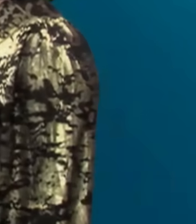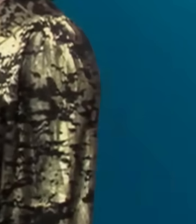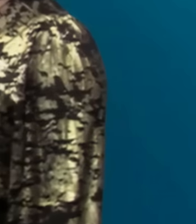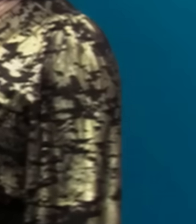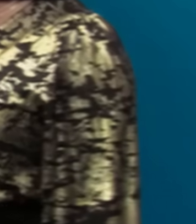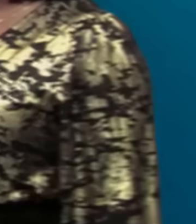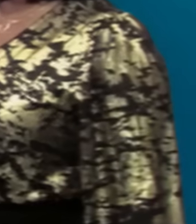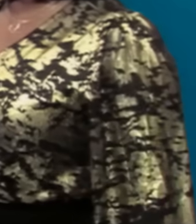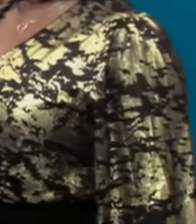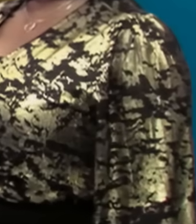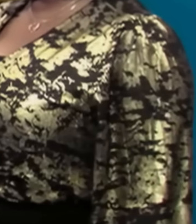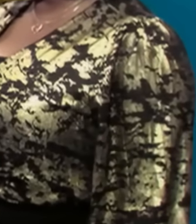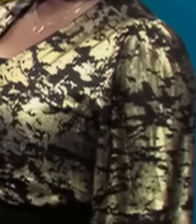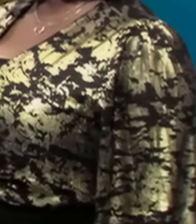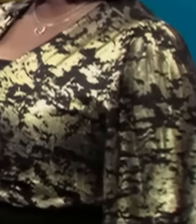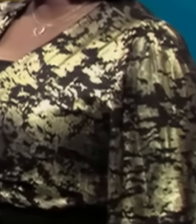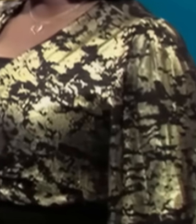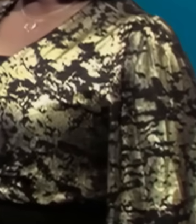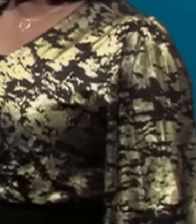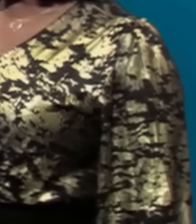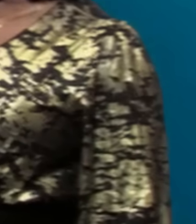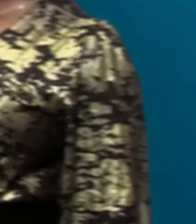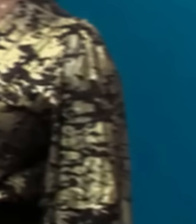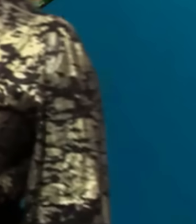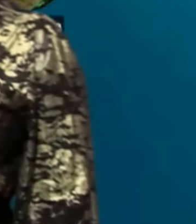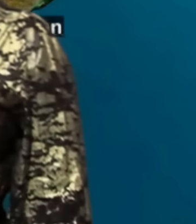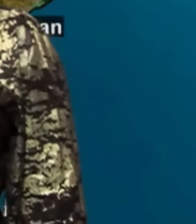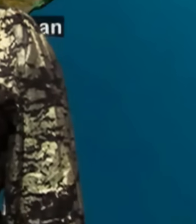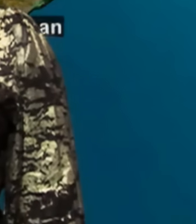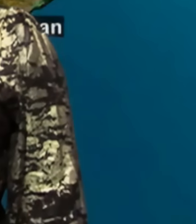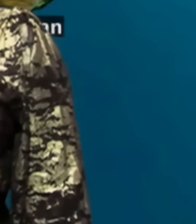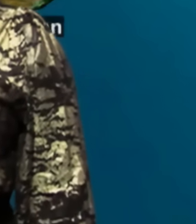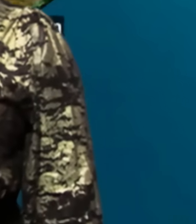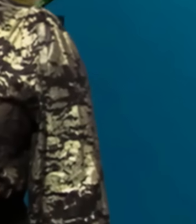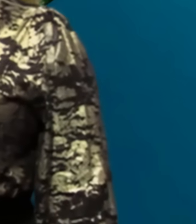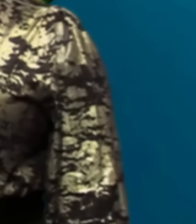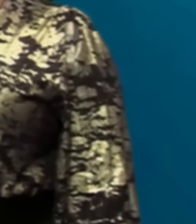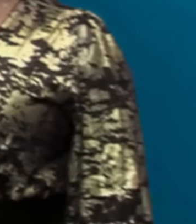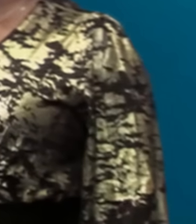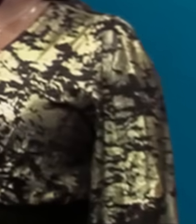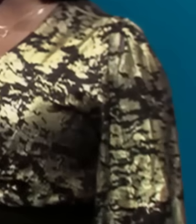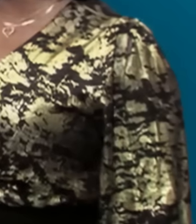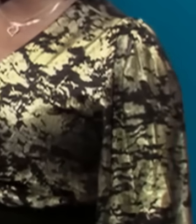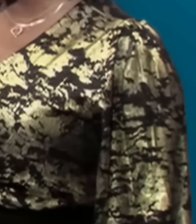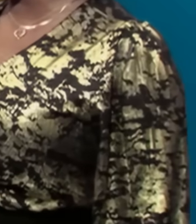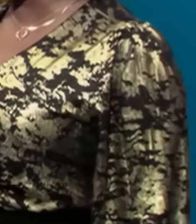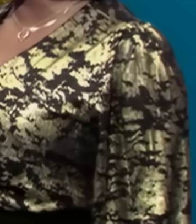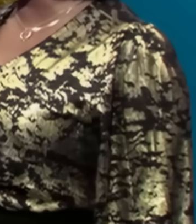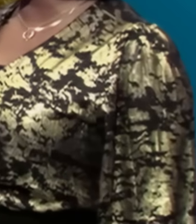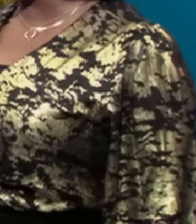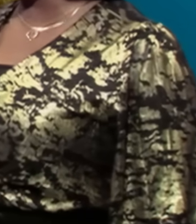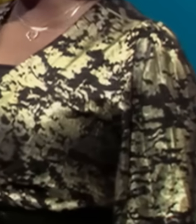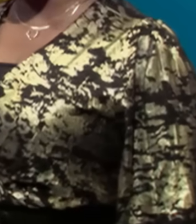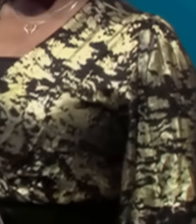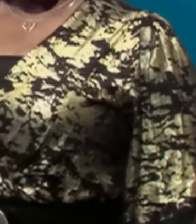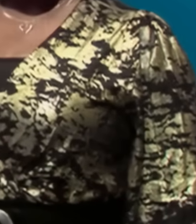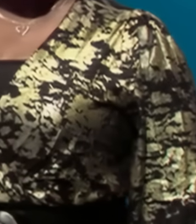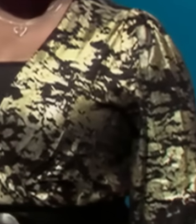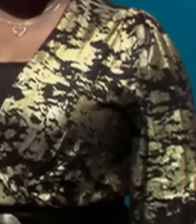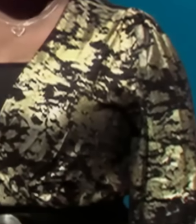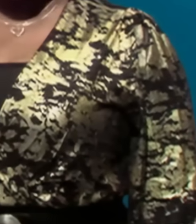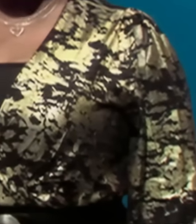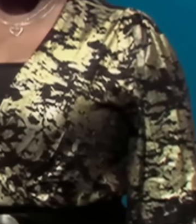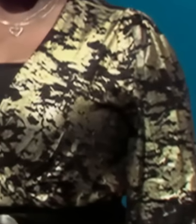Cape lebelela jalo dikarolong tše dintša naga le gona go theogela gona go la Eppington go bonagala go tla be go ntše go ene le phišo e maatla e tla be le gona a